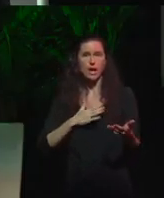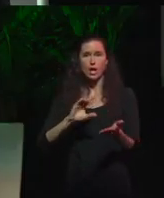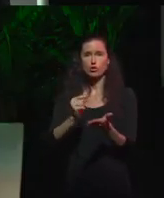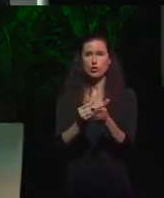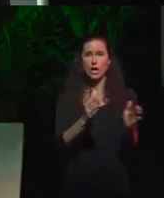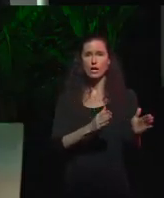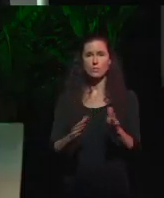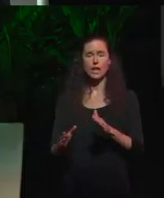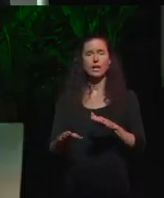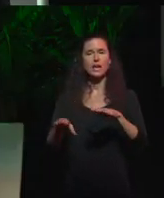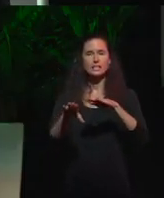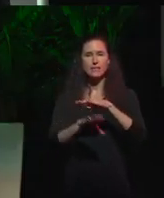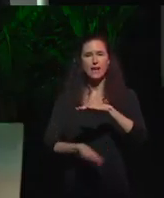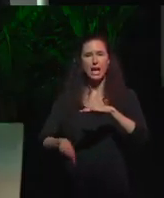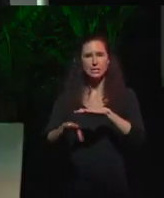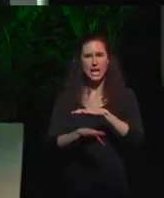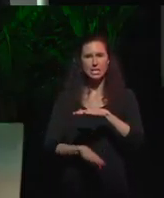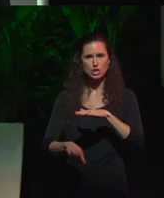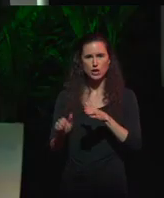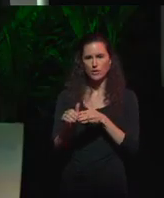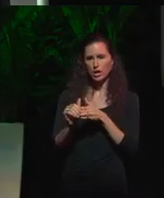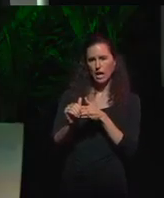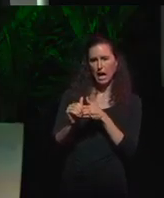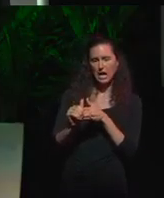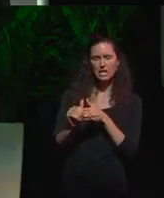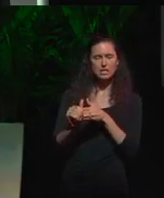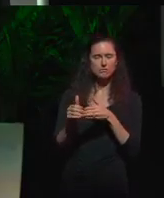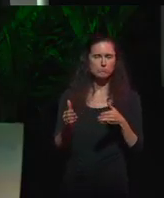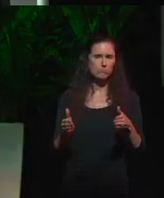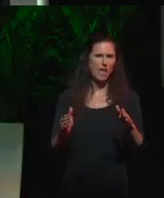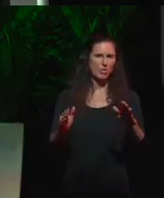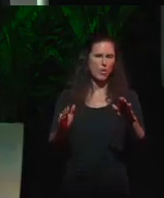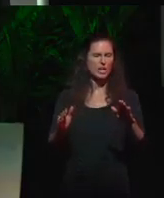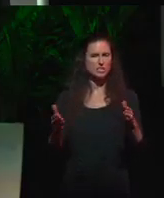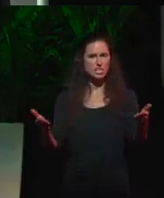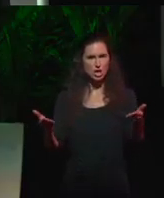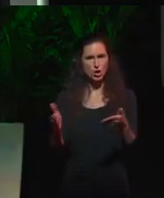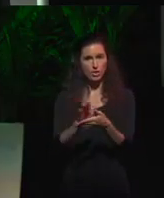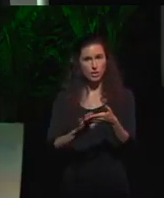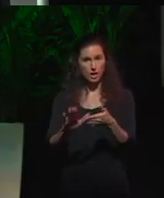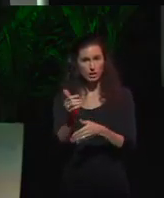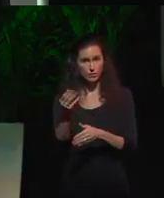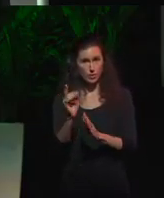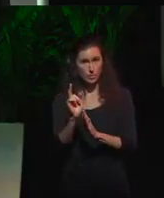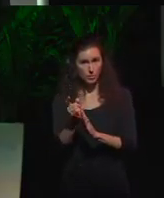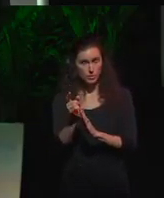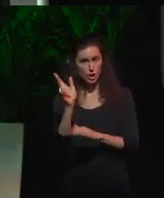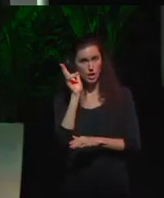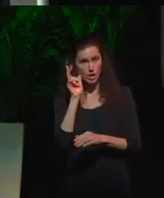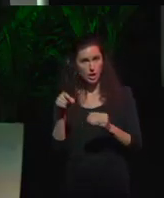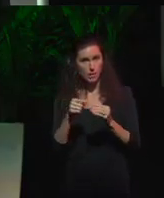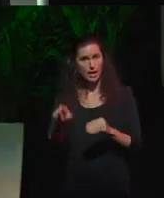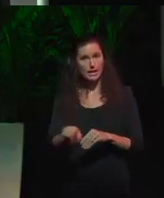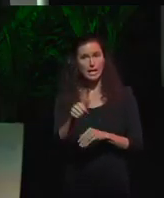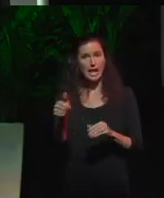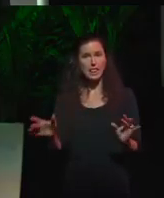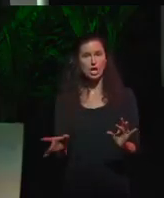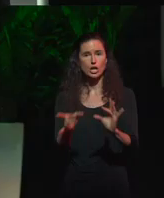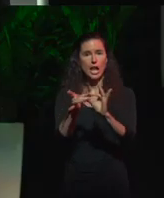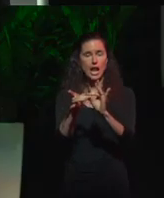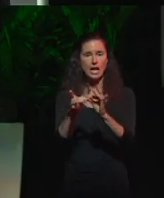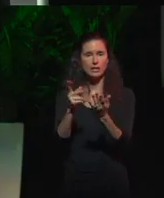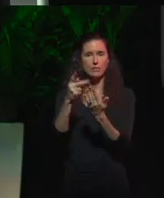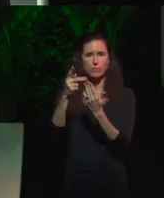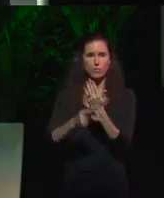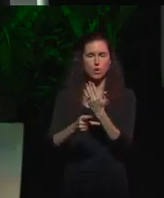as a foundation for guided pathways here at the college. And in a few moments, you're going to hear about another connective program,